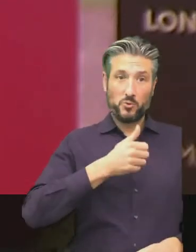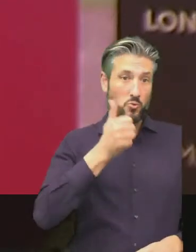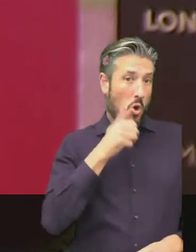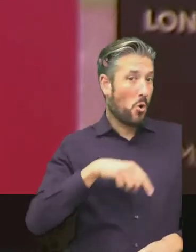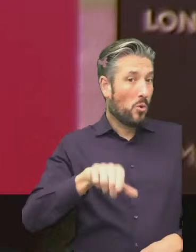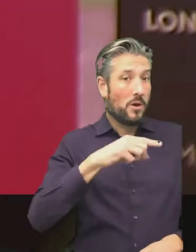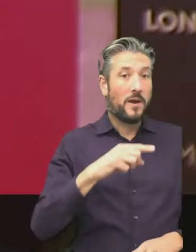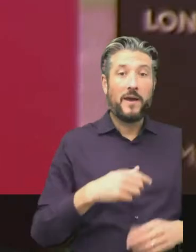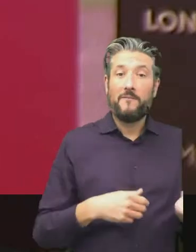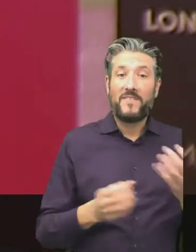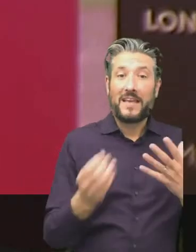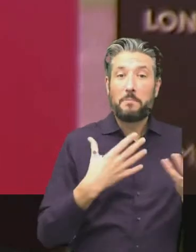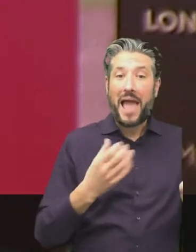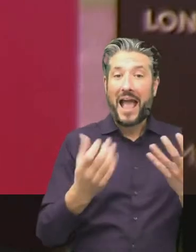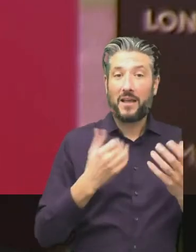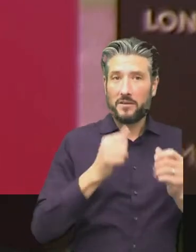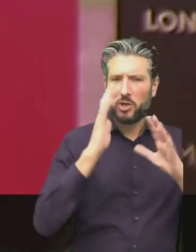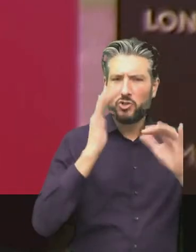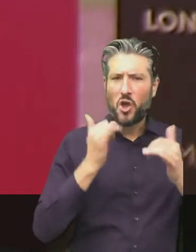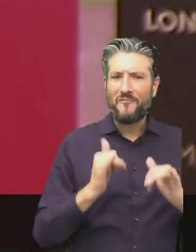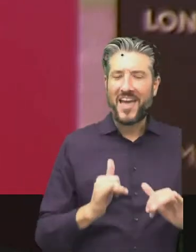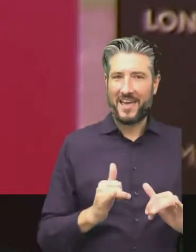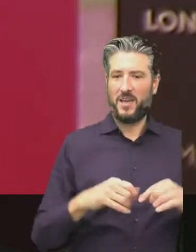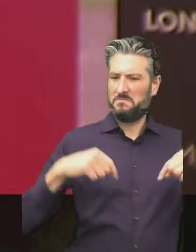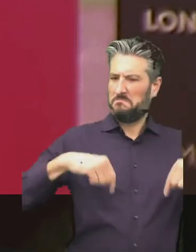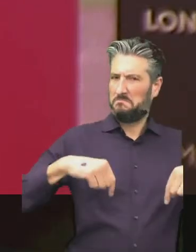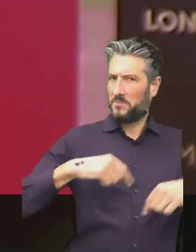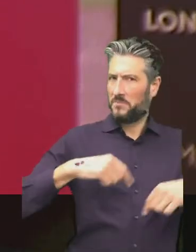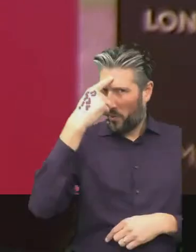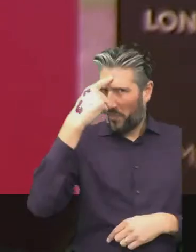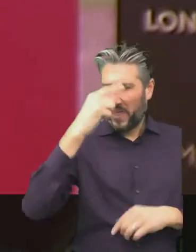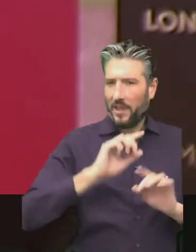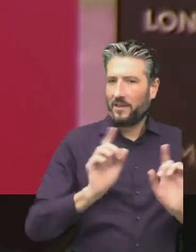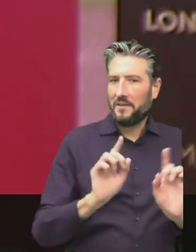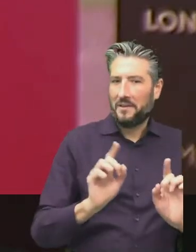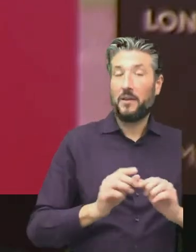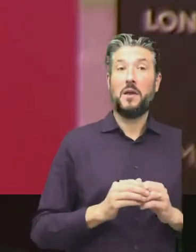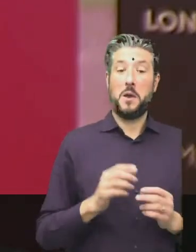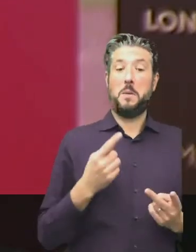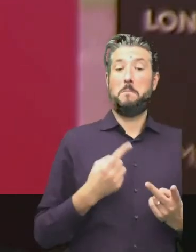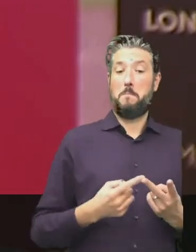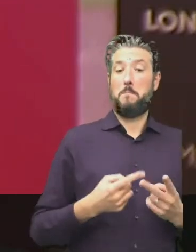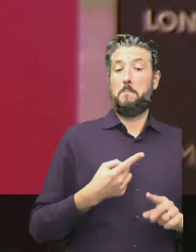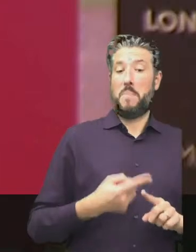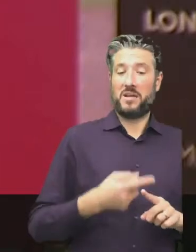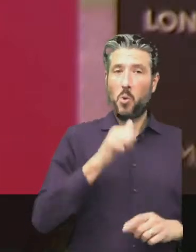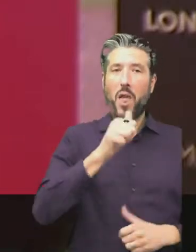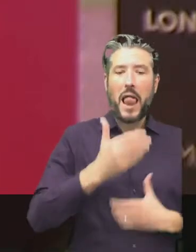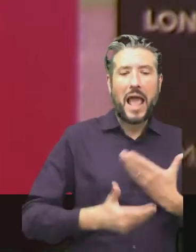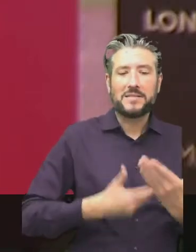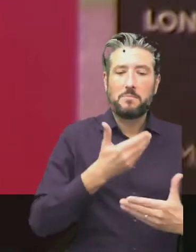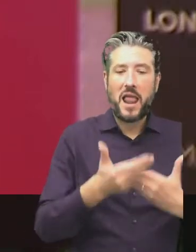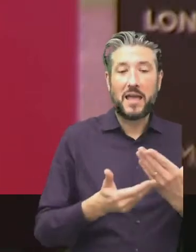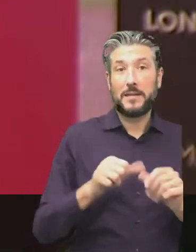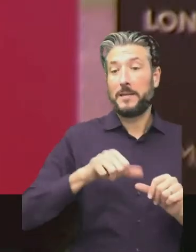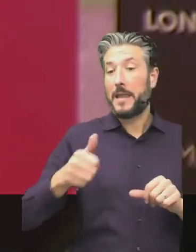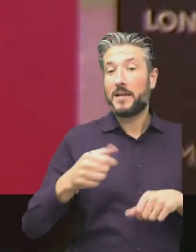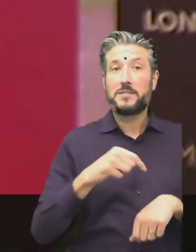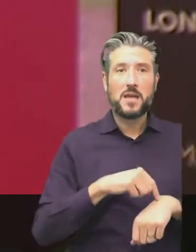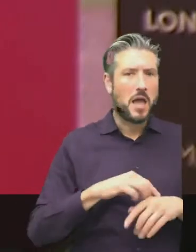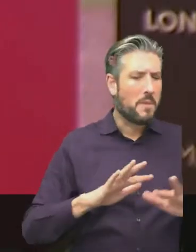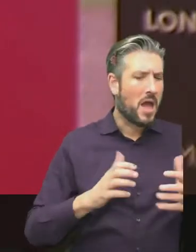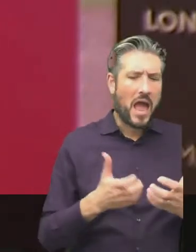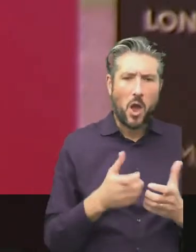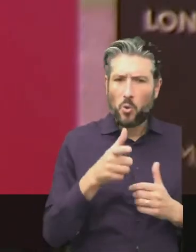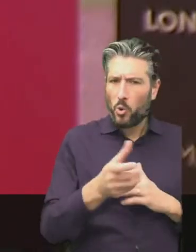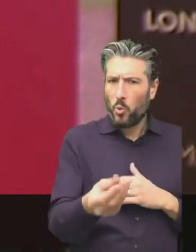bear with me, which will also explain how to submit questions that we did not have time to answer tonight. As I